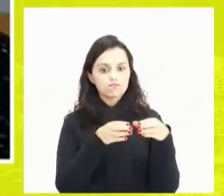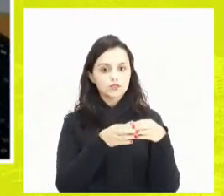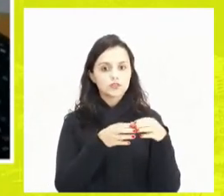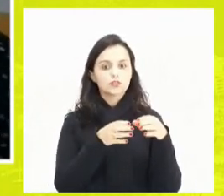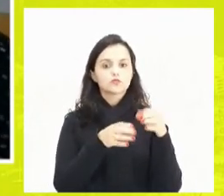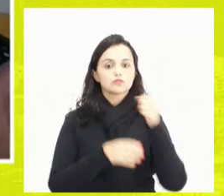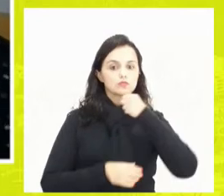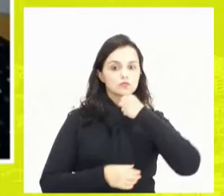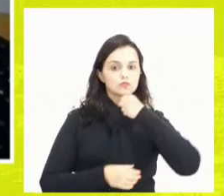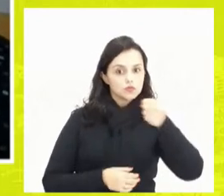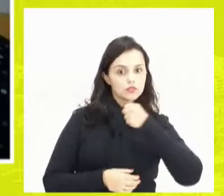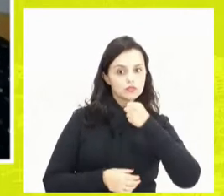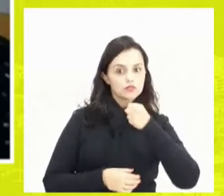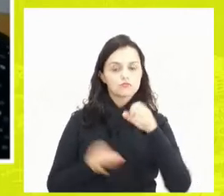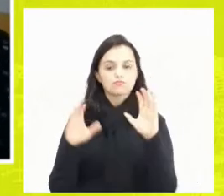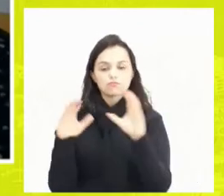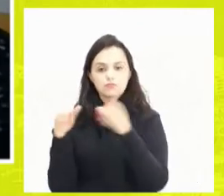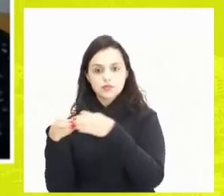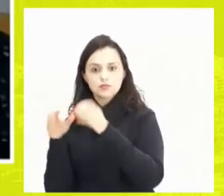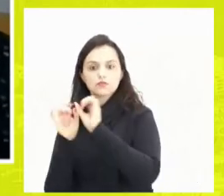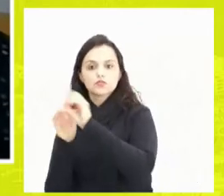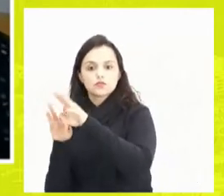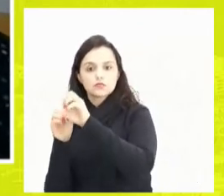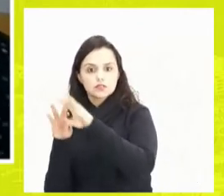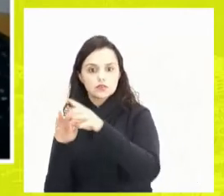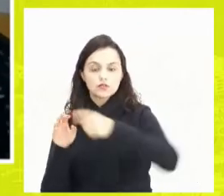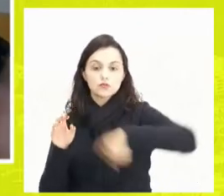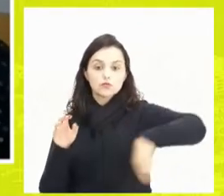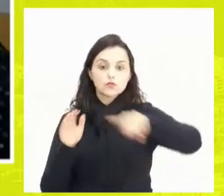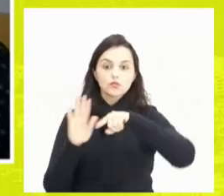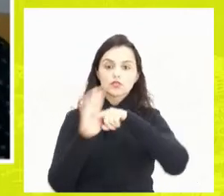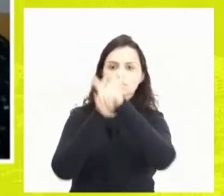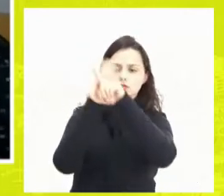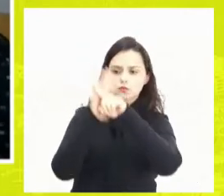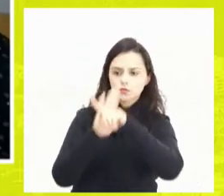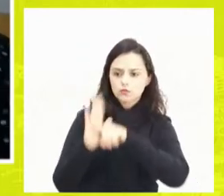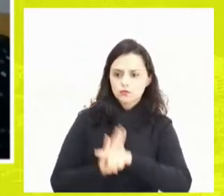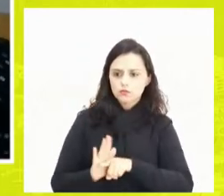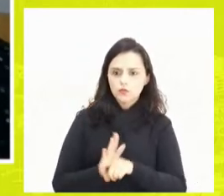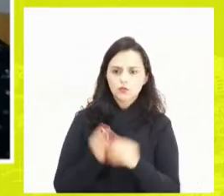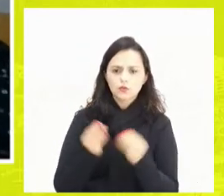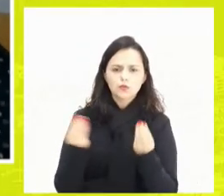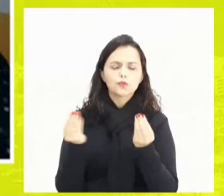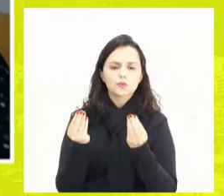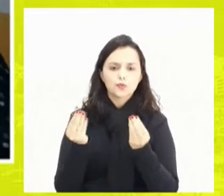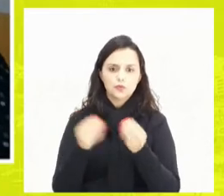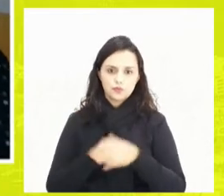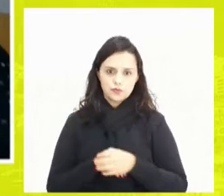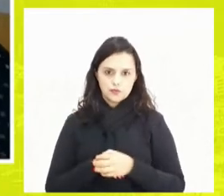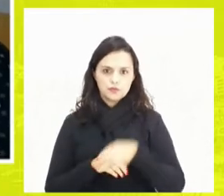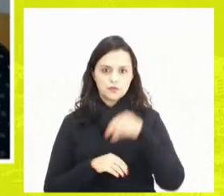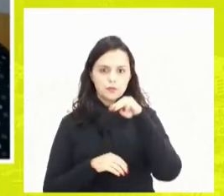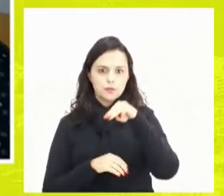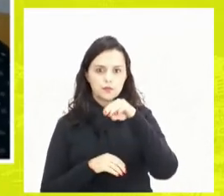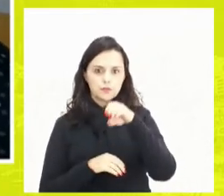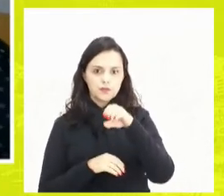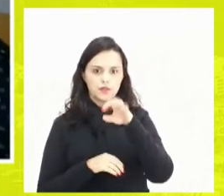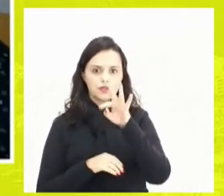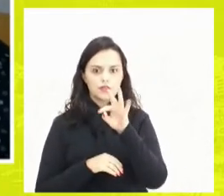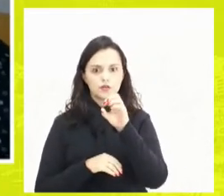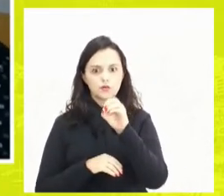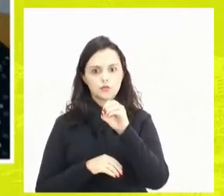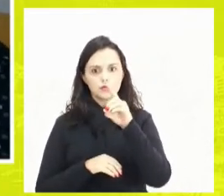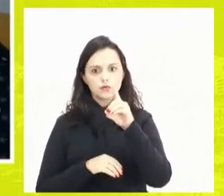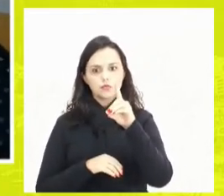field journalism field how do we do our fact tracking the methodology of the tags this is the moment for us to talk